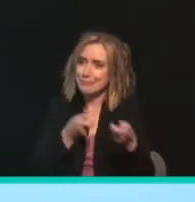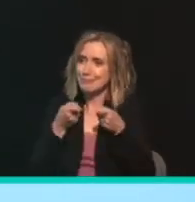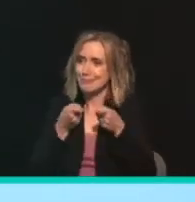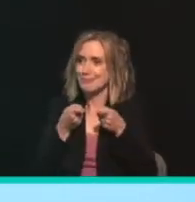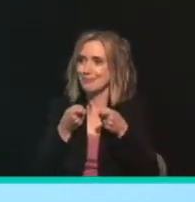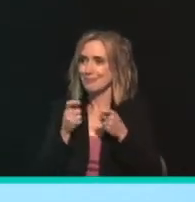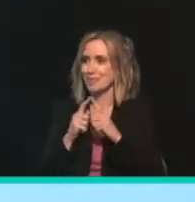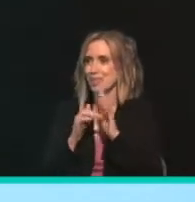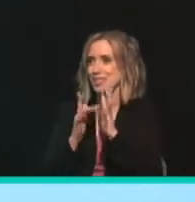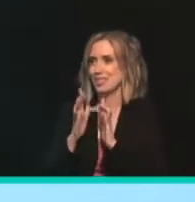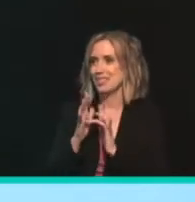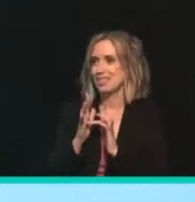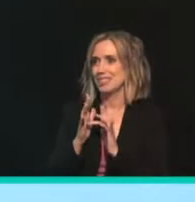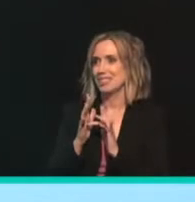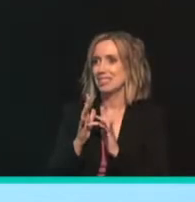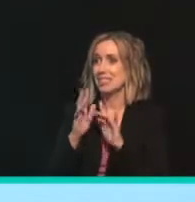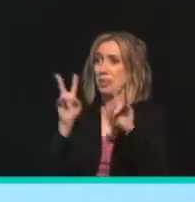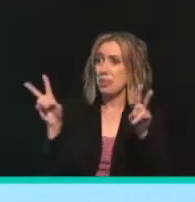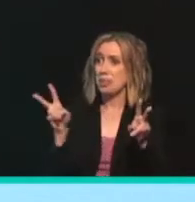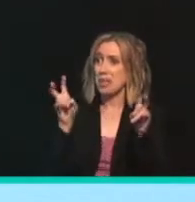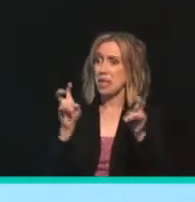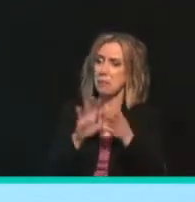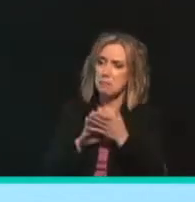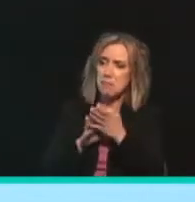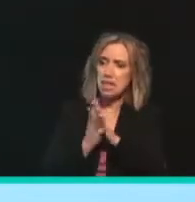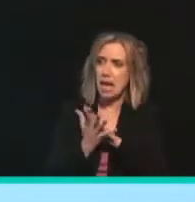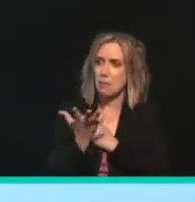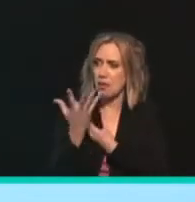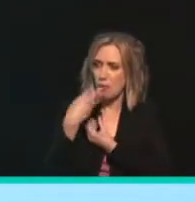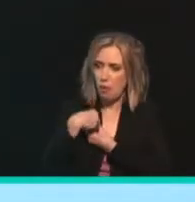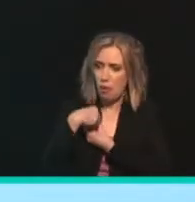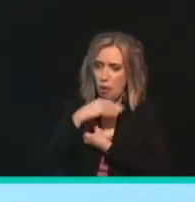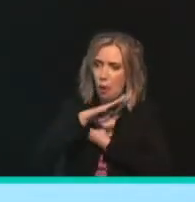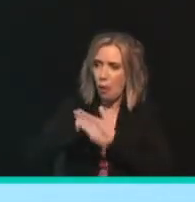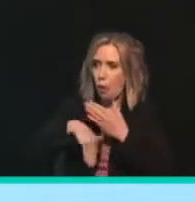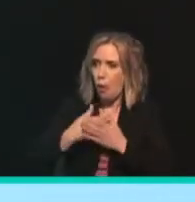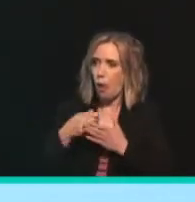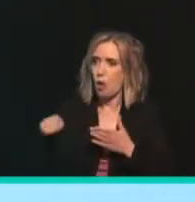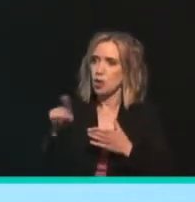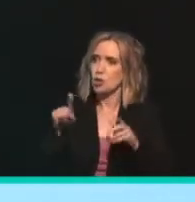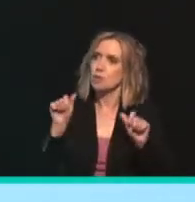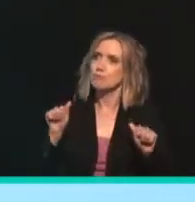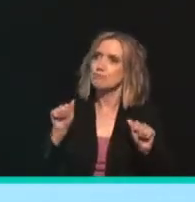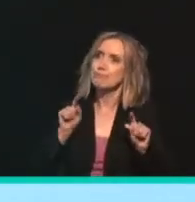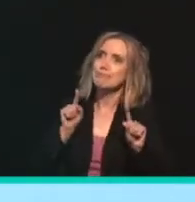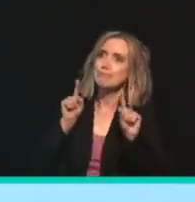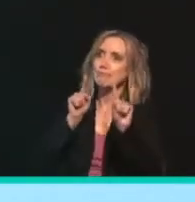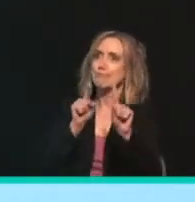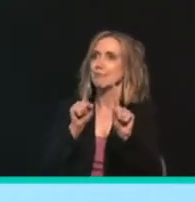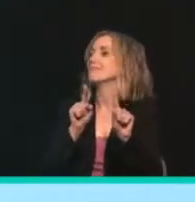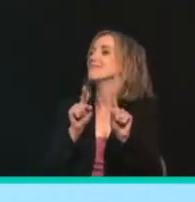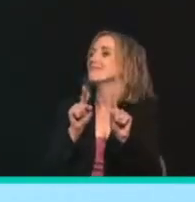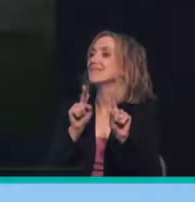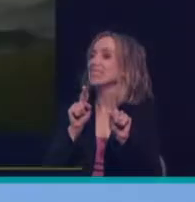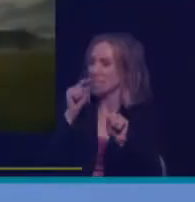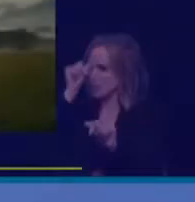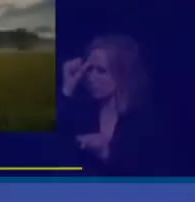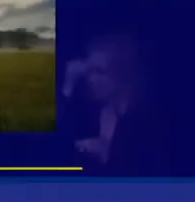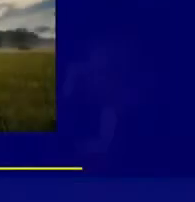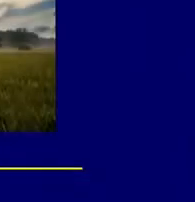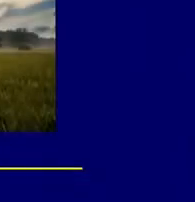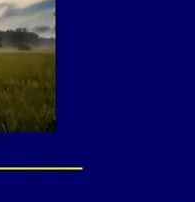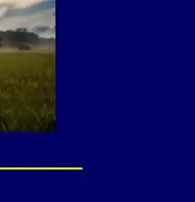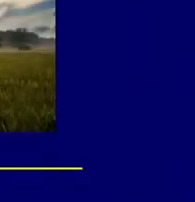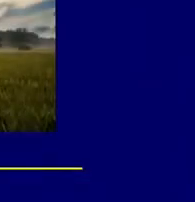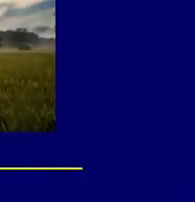becoming all that you can be, and begin by reminding us of what Jesus promised us, that he had